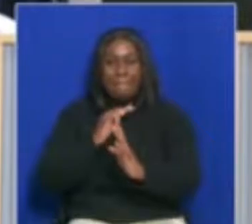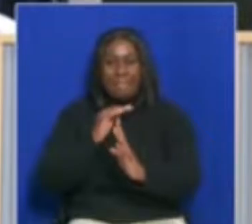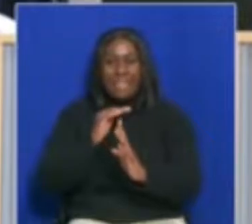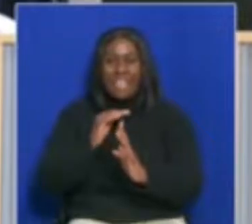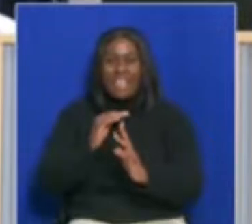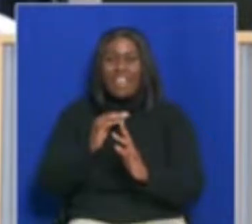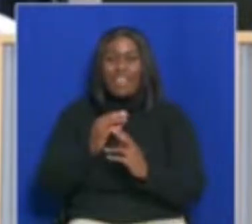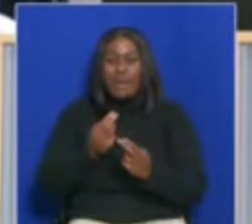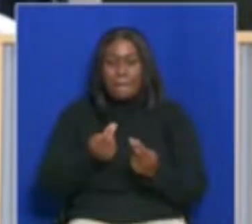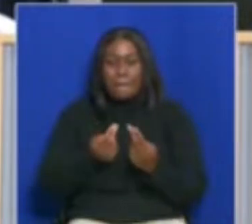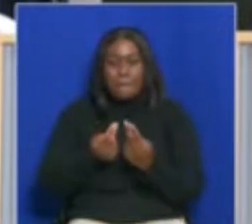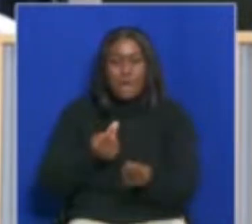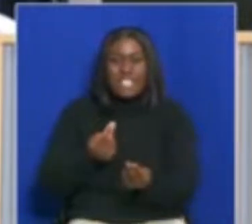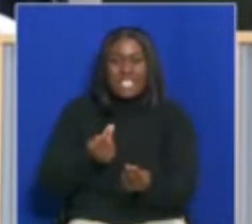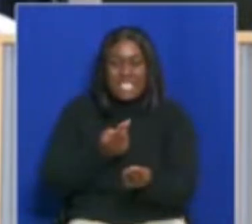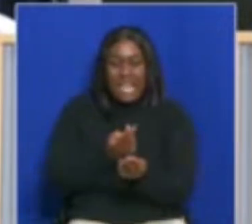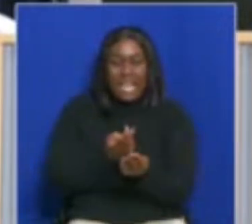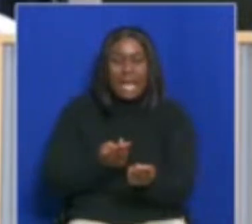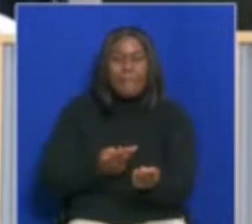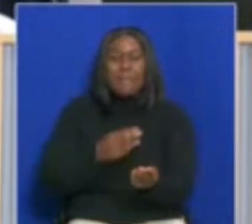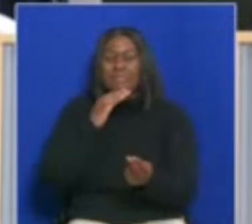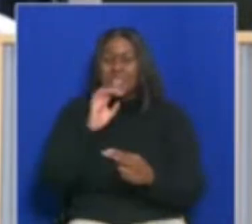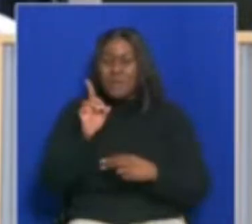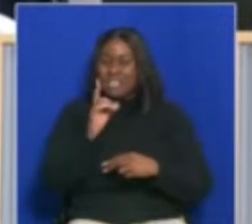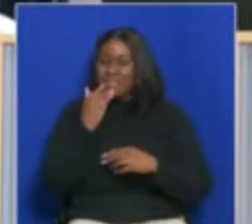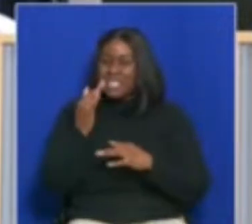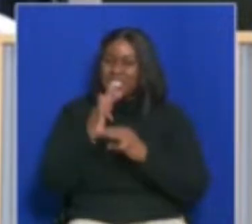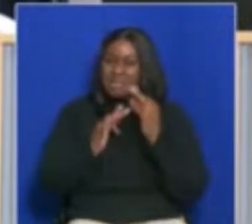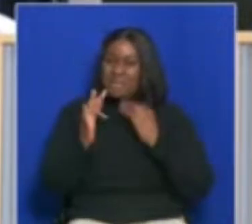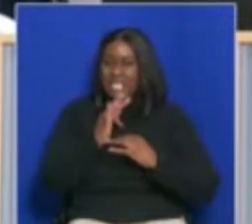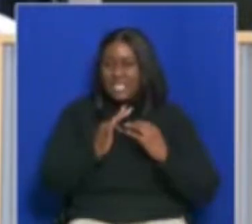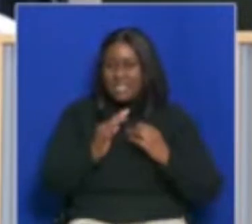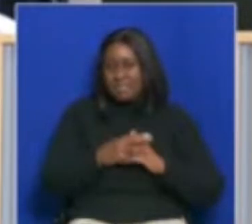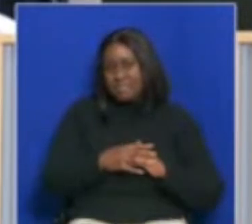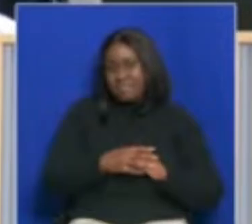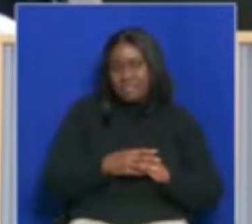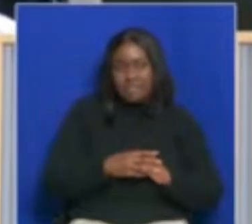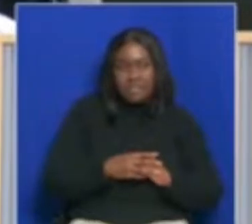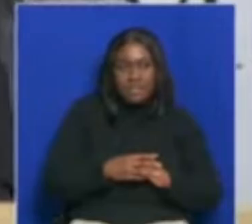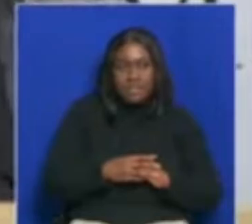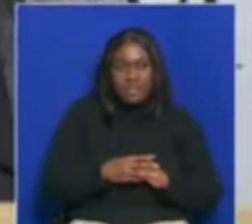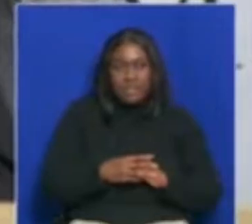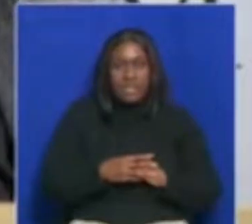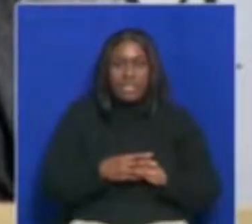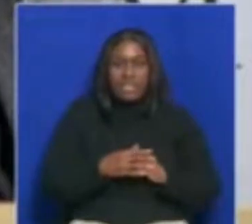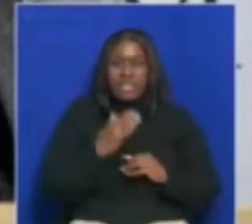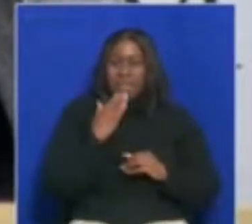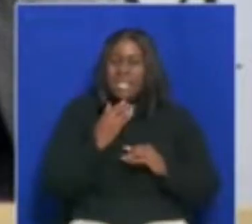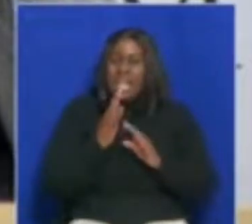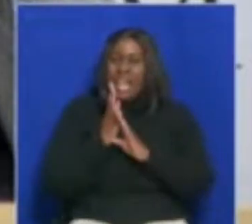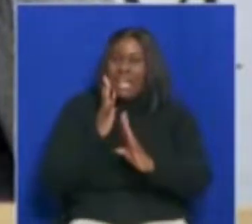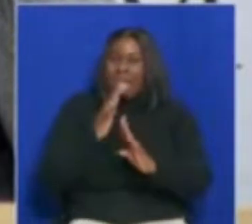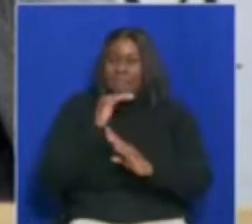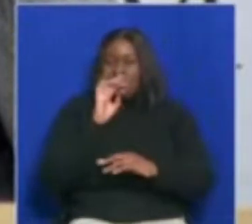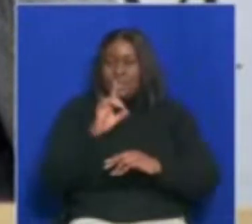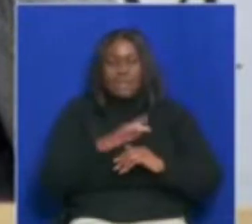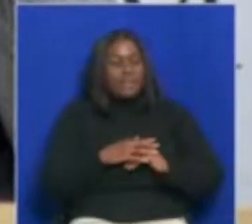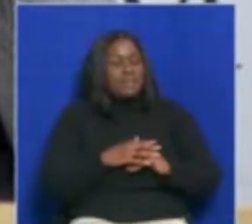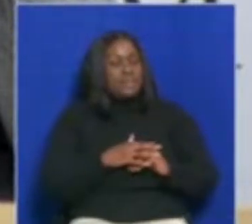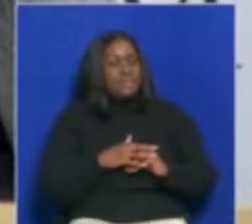Can you explain what exactly you mean? Just explain being lined up. They were lined up next to each